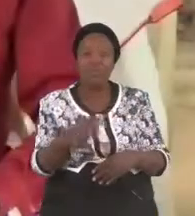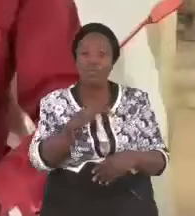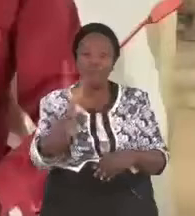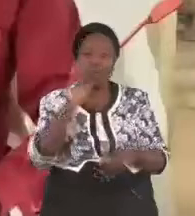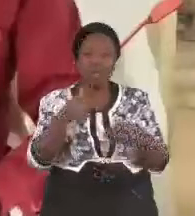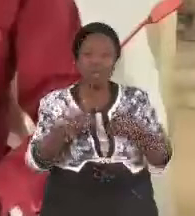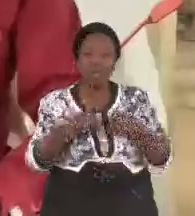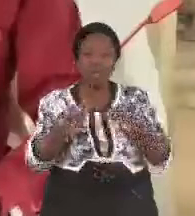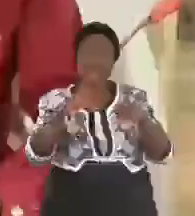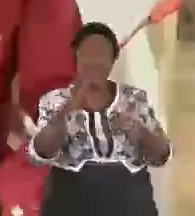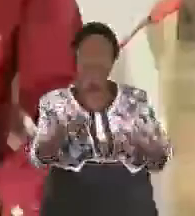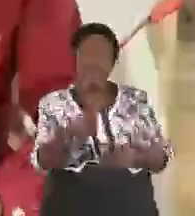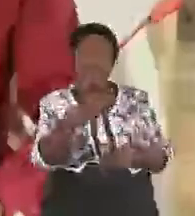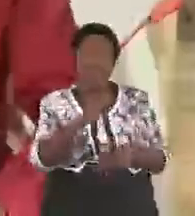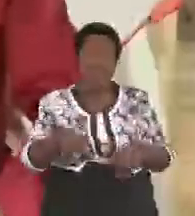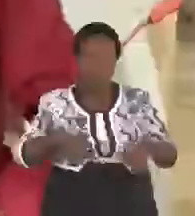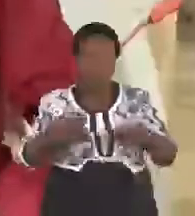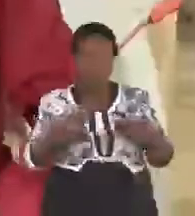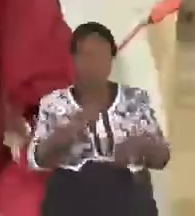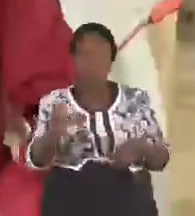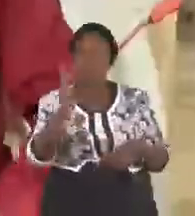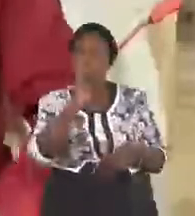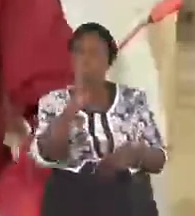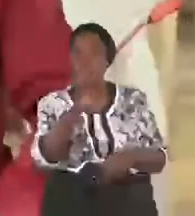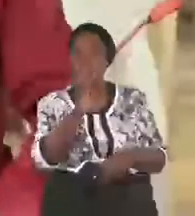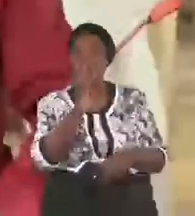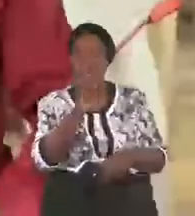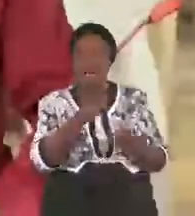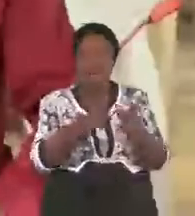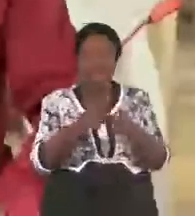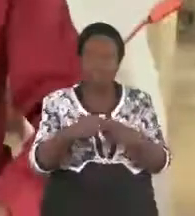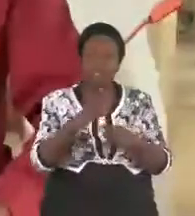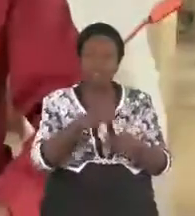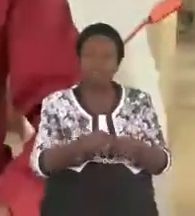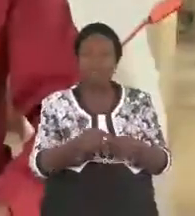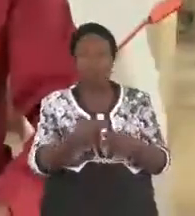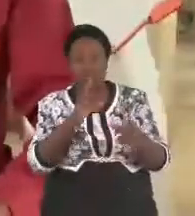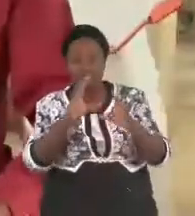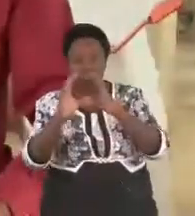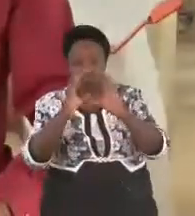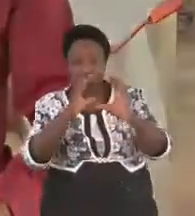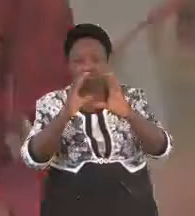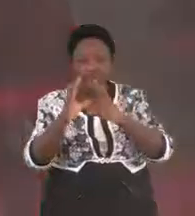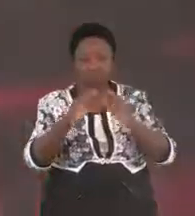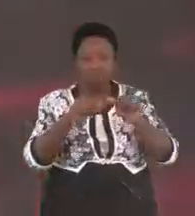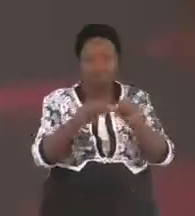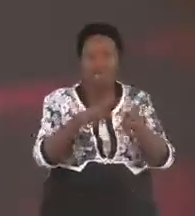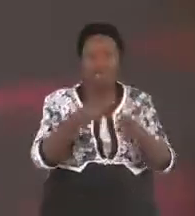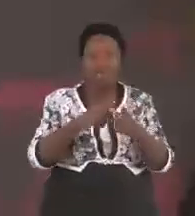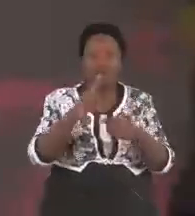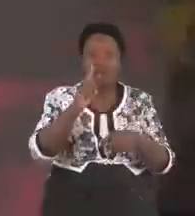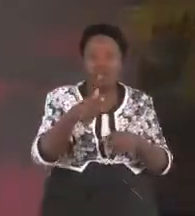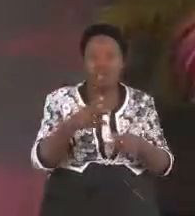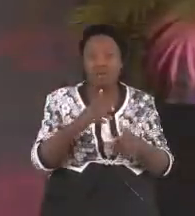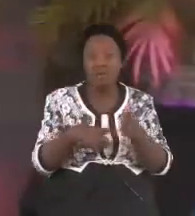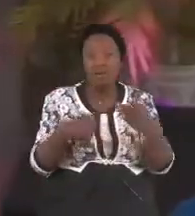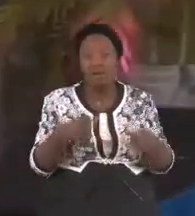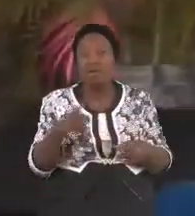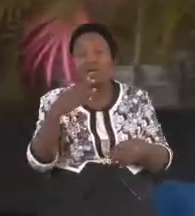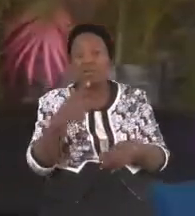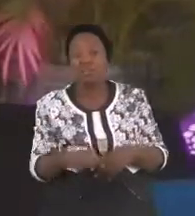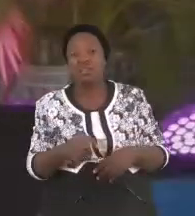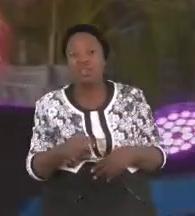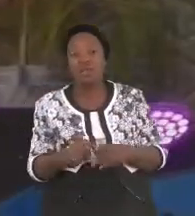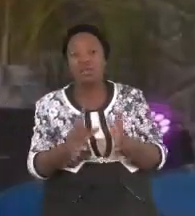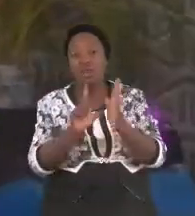he would have given thee the living waters." And then the conversation continued, and eventually the woman had that